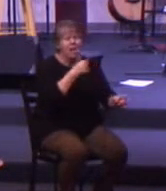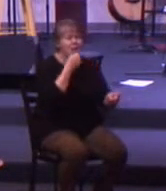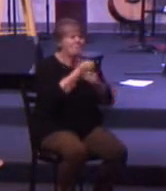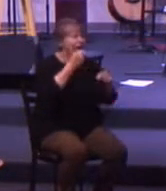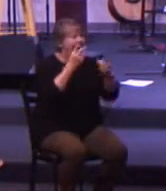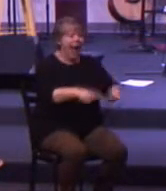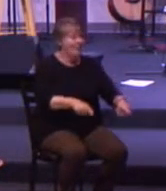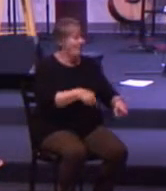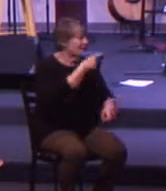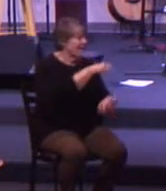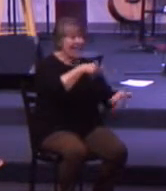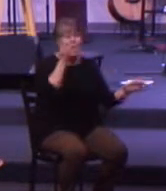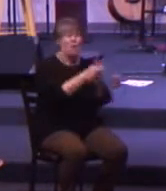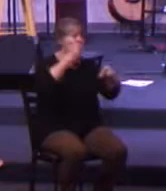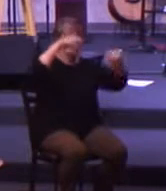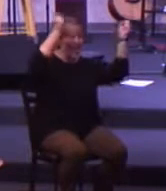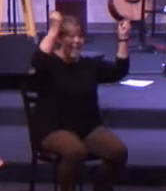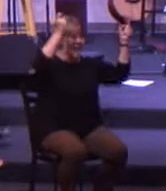We're like,